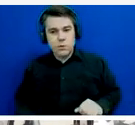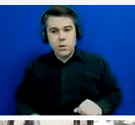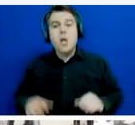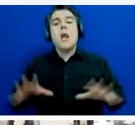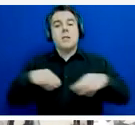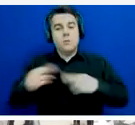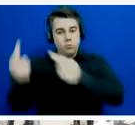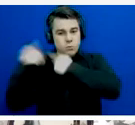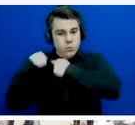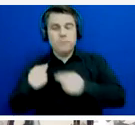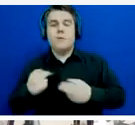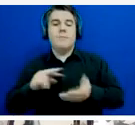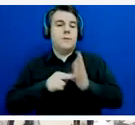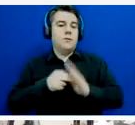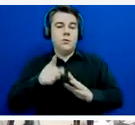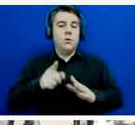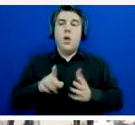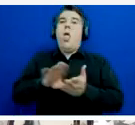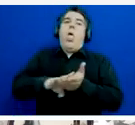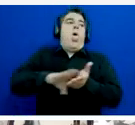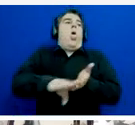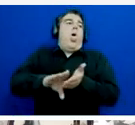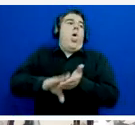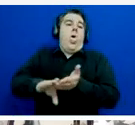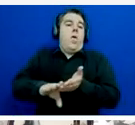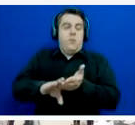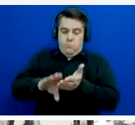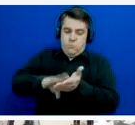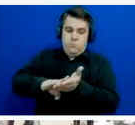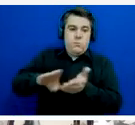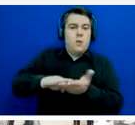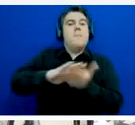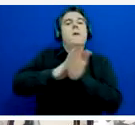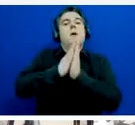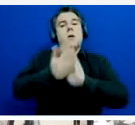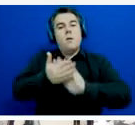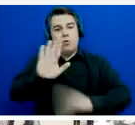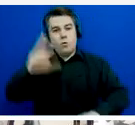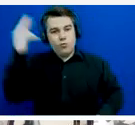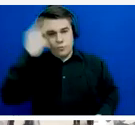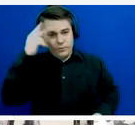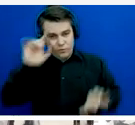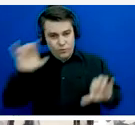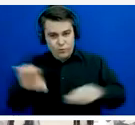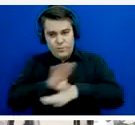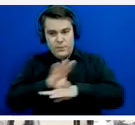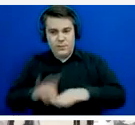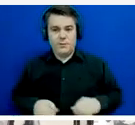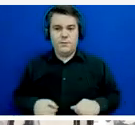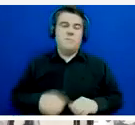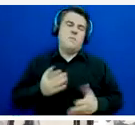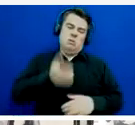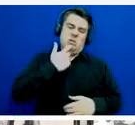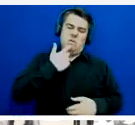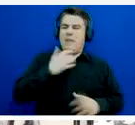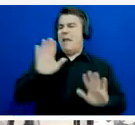you, instead of making excuses, your excuses become your reasons to do the business. Maybe you're saying, oh, well, I've got